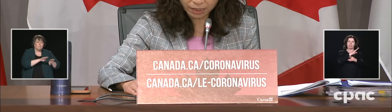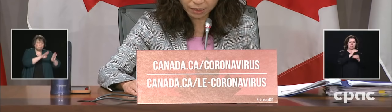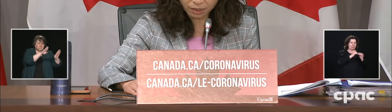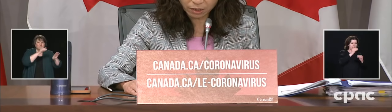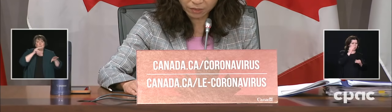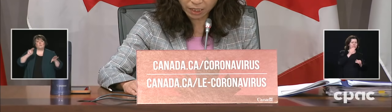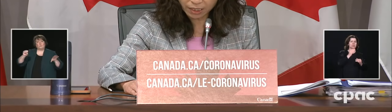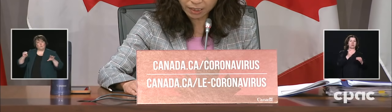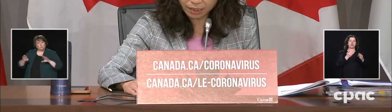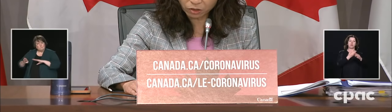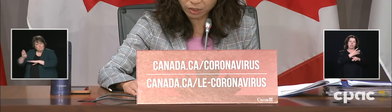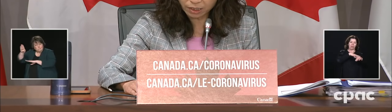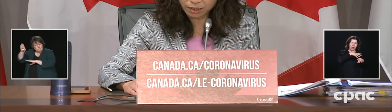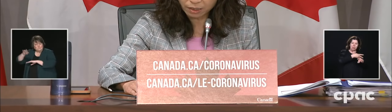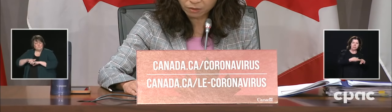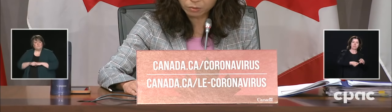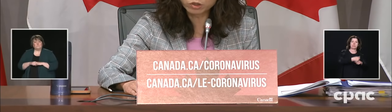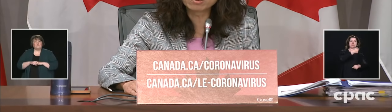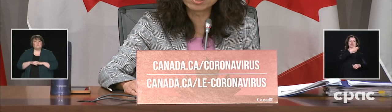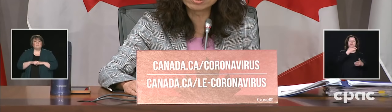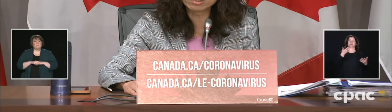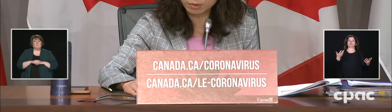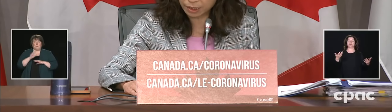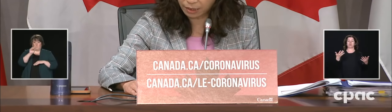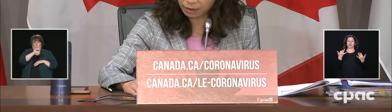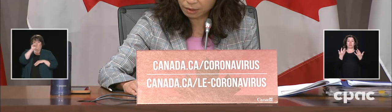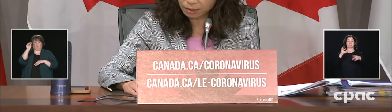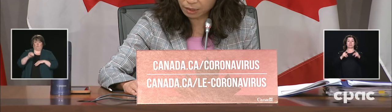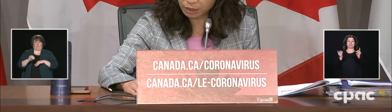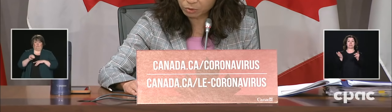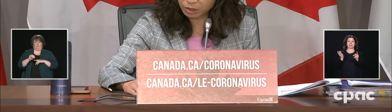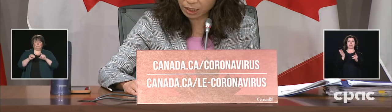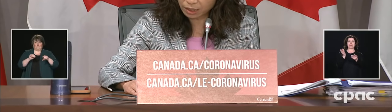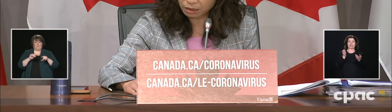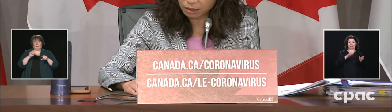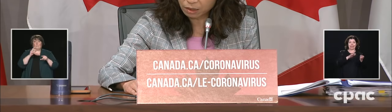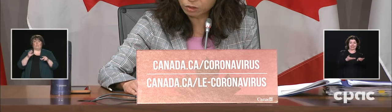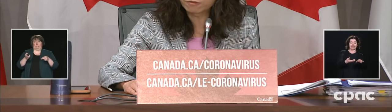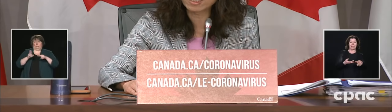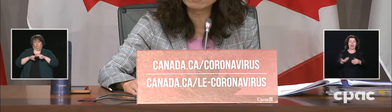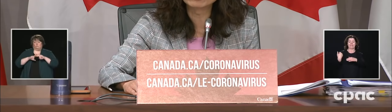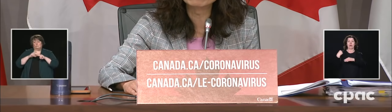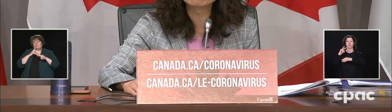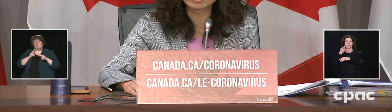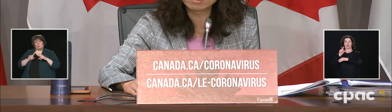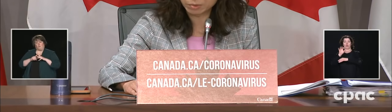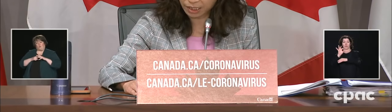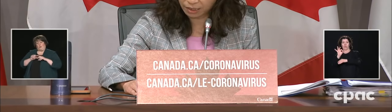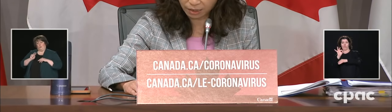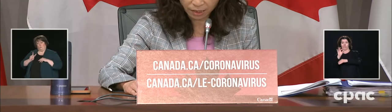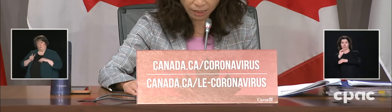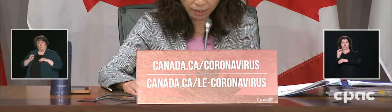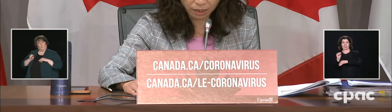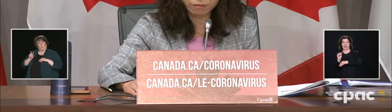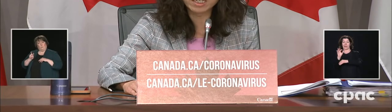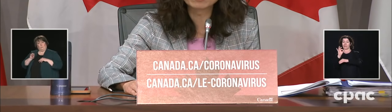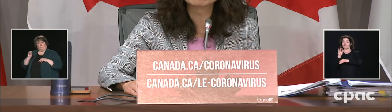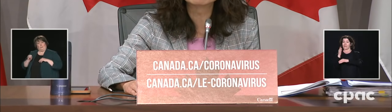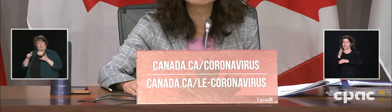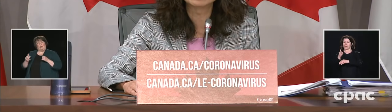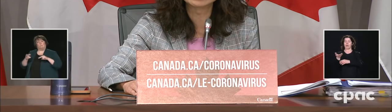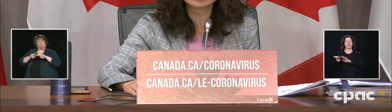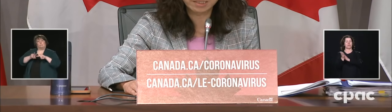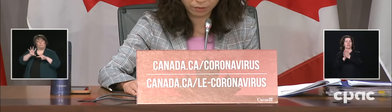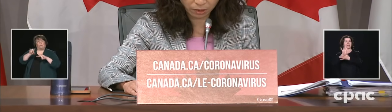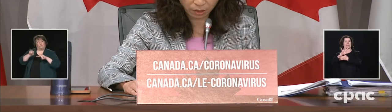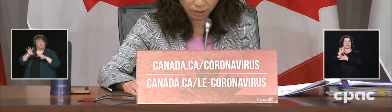of cases who have died has increased from 2.2% on April the 9th to 5.5% as of April